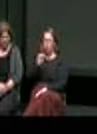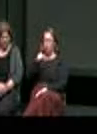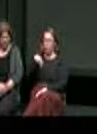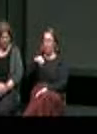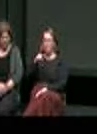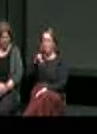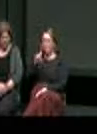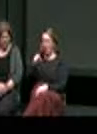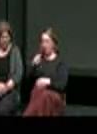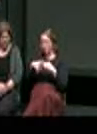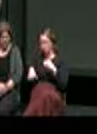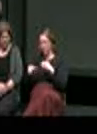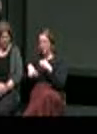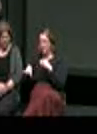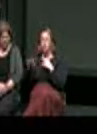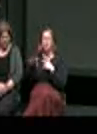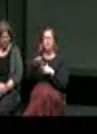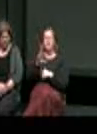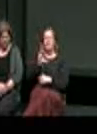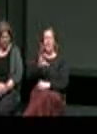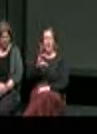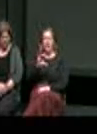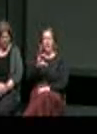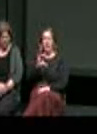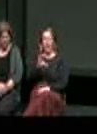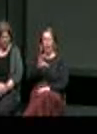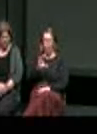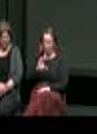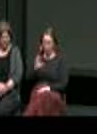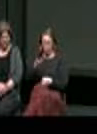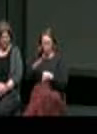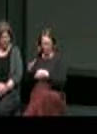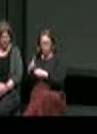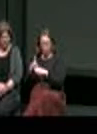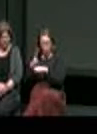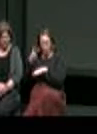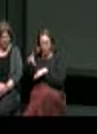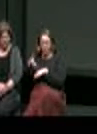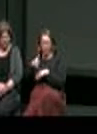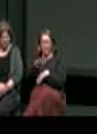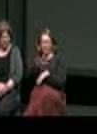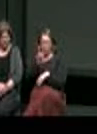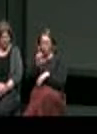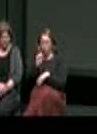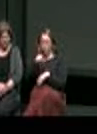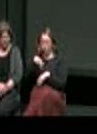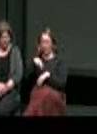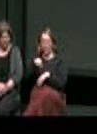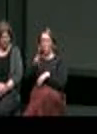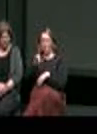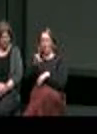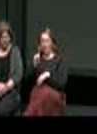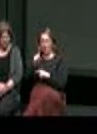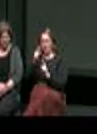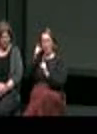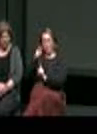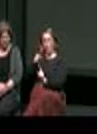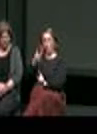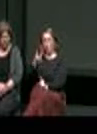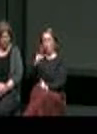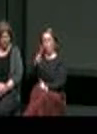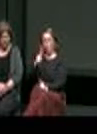the Cuyahoga River in its entirety is over 500 square miles. At the point of the Gorge Dam,